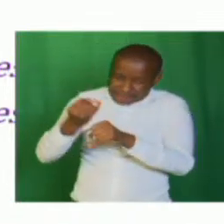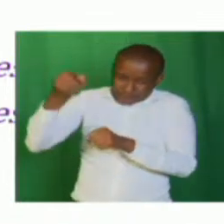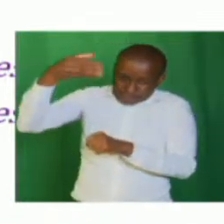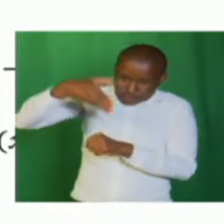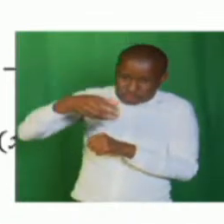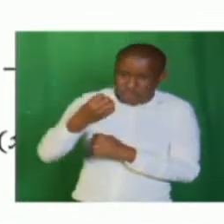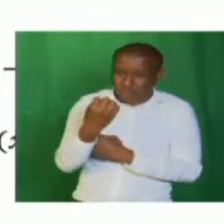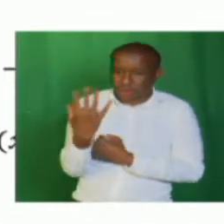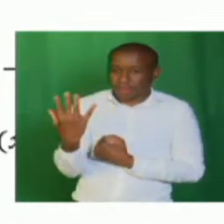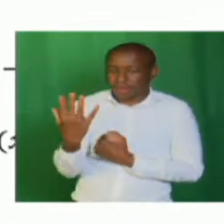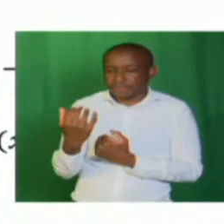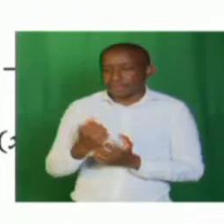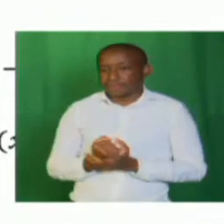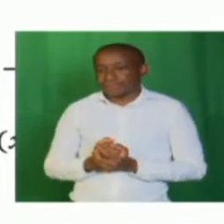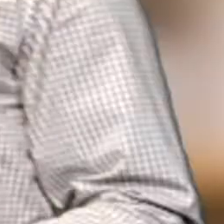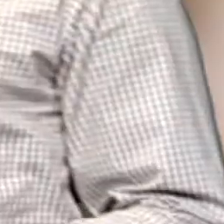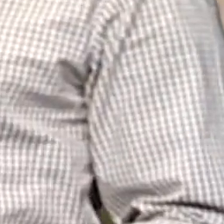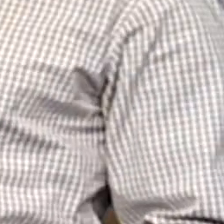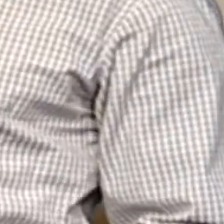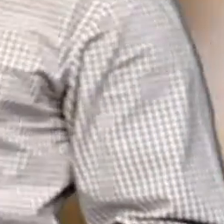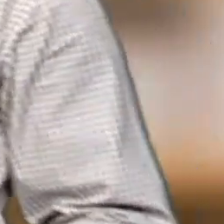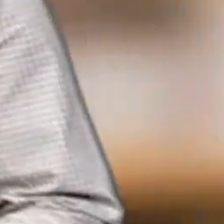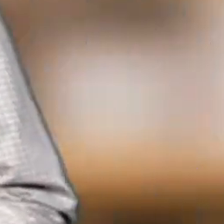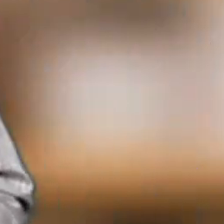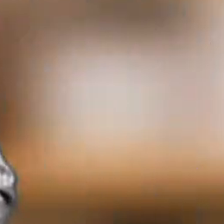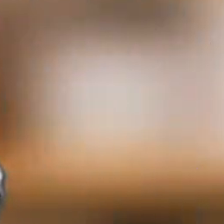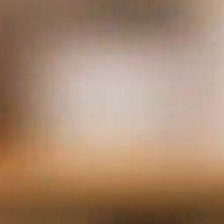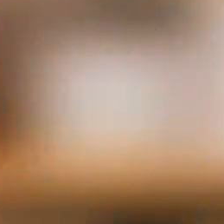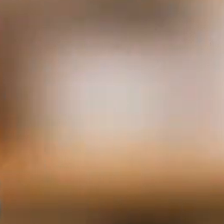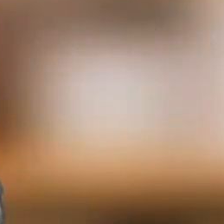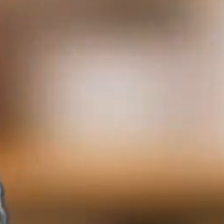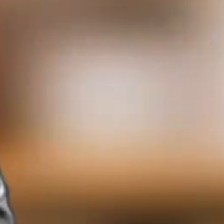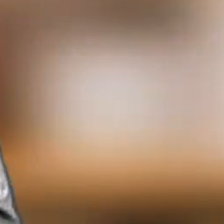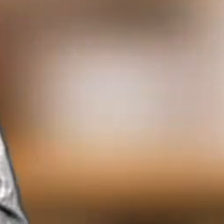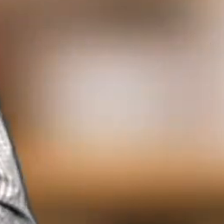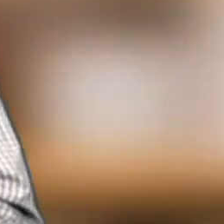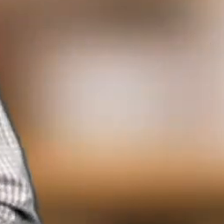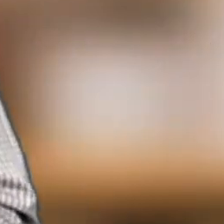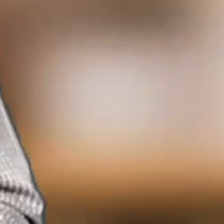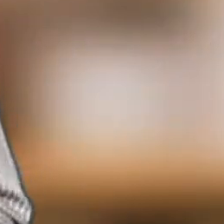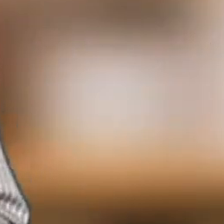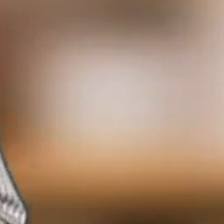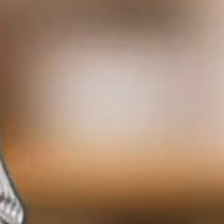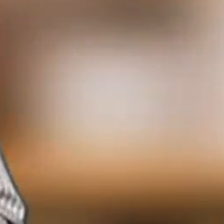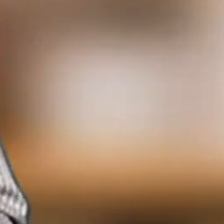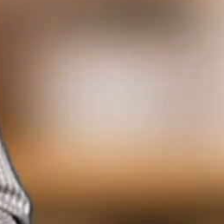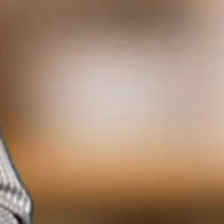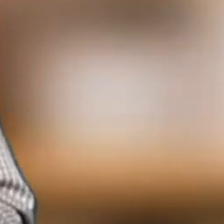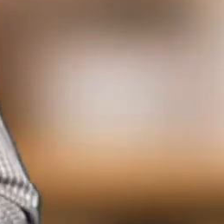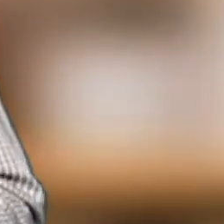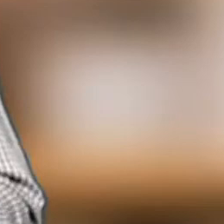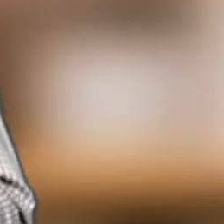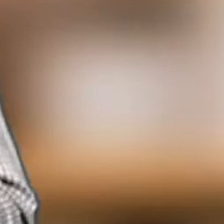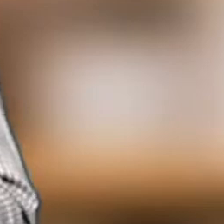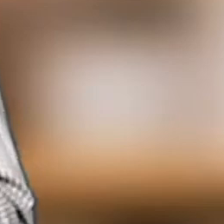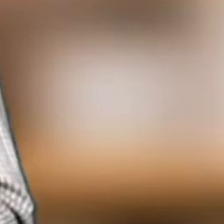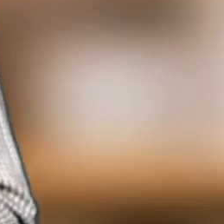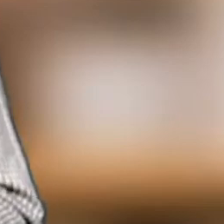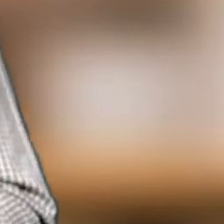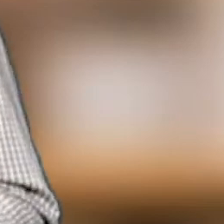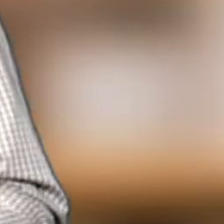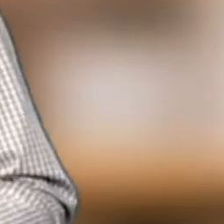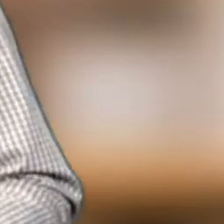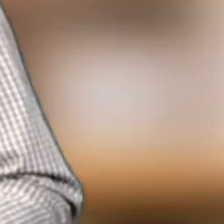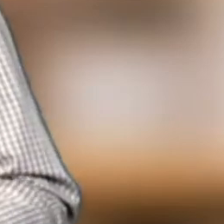Now, going on to finding an inverse of a function. So firstly, the inverse